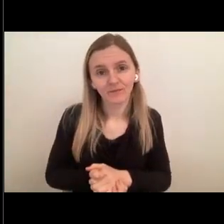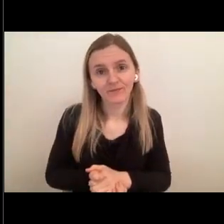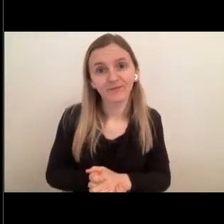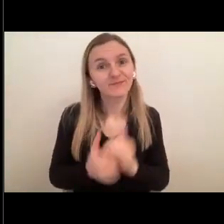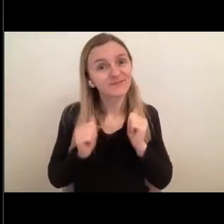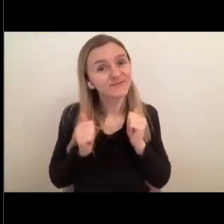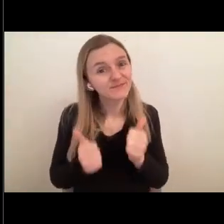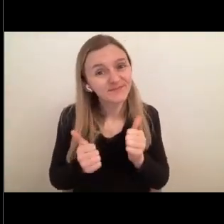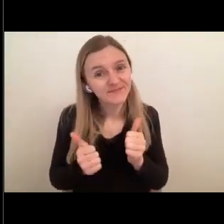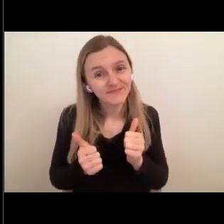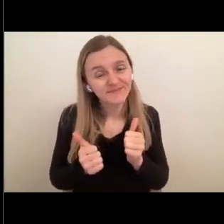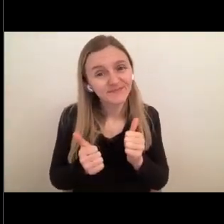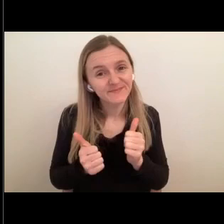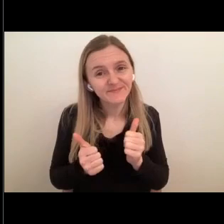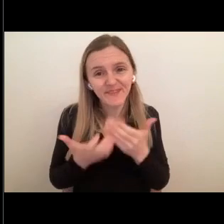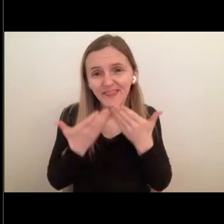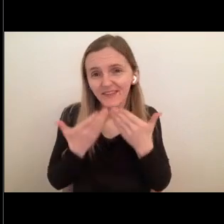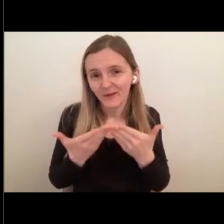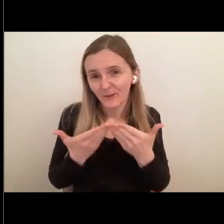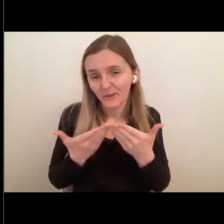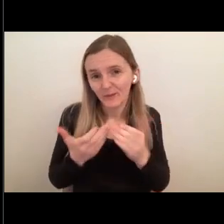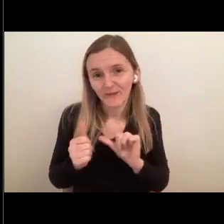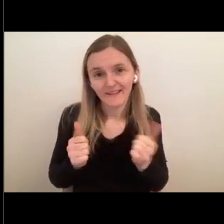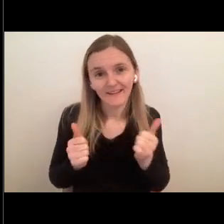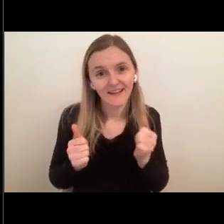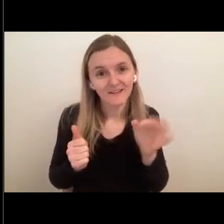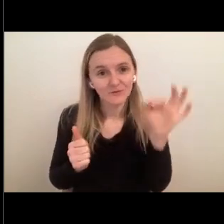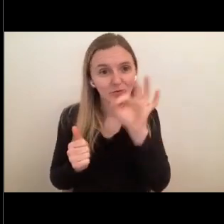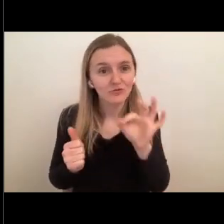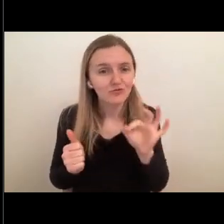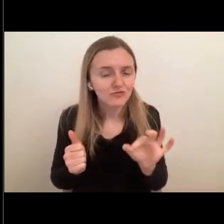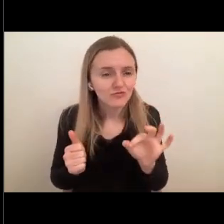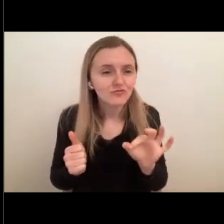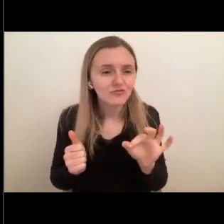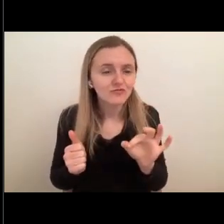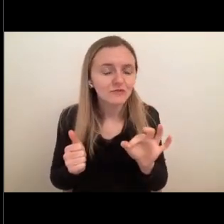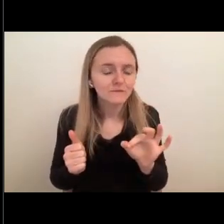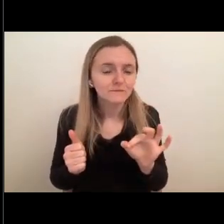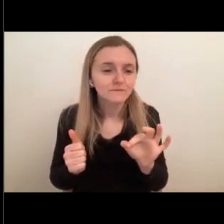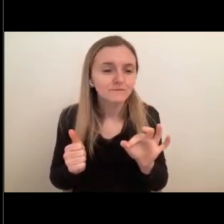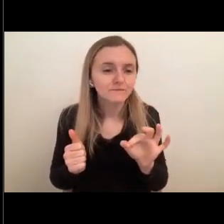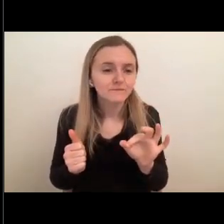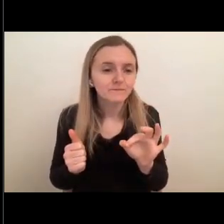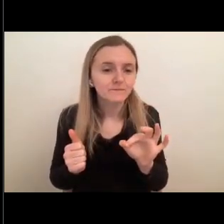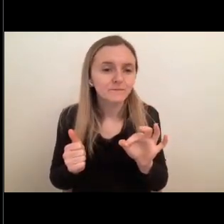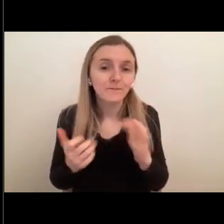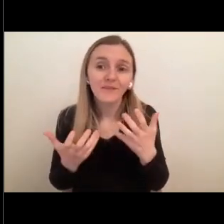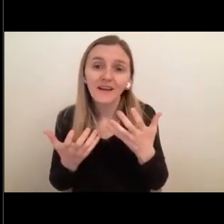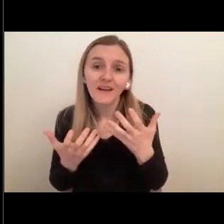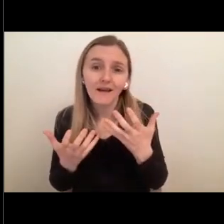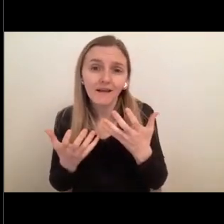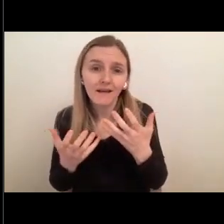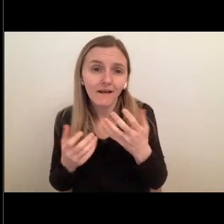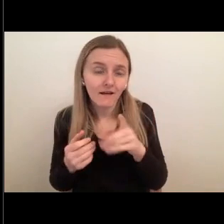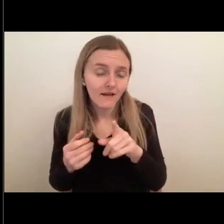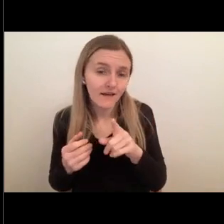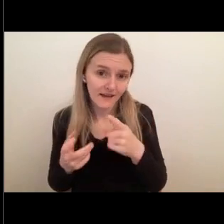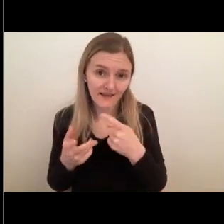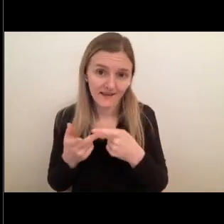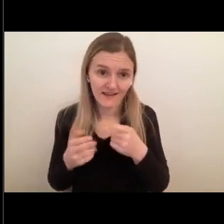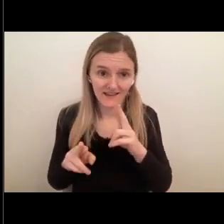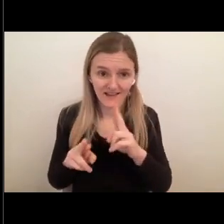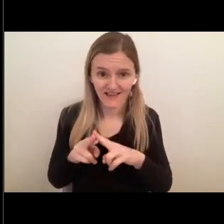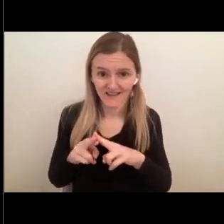Brilliant, thank you. Next question. So, is there a difficulty in underrepresenting an issue by framing it in completely